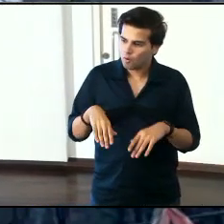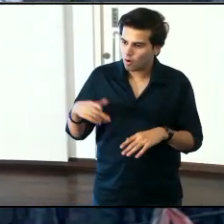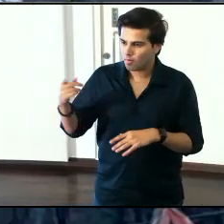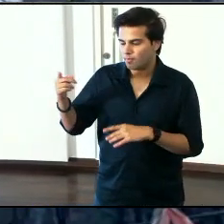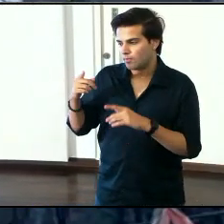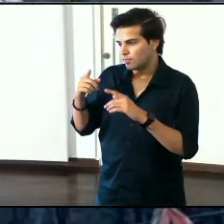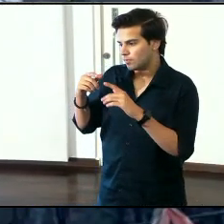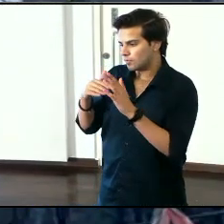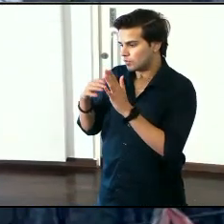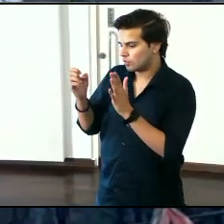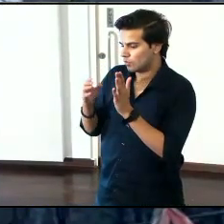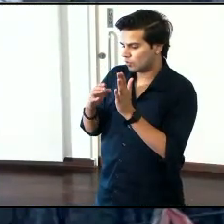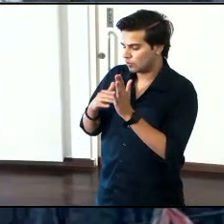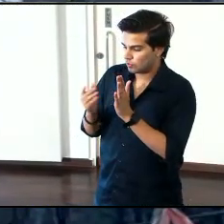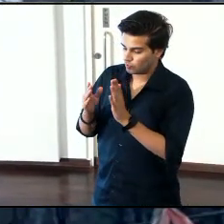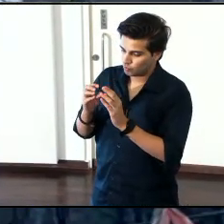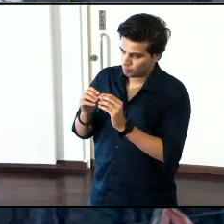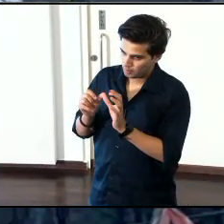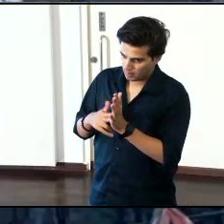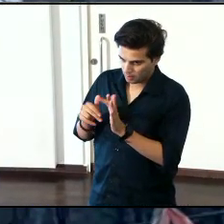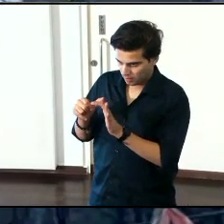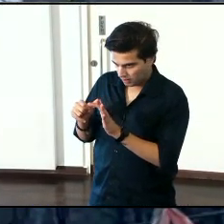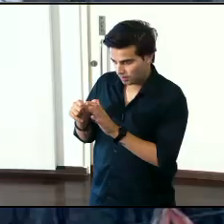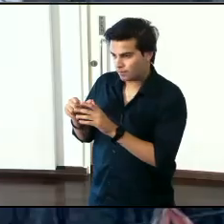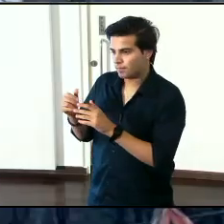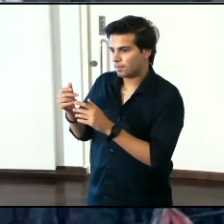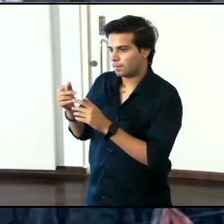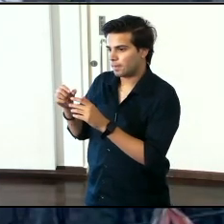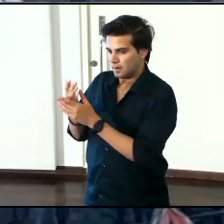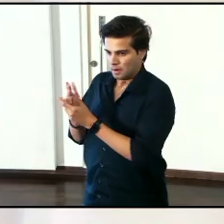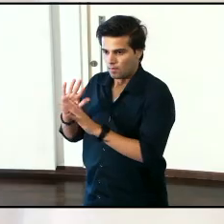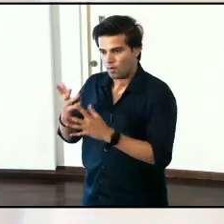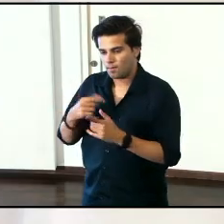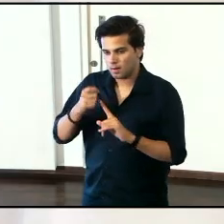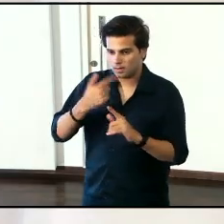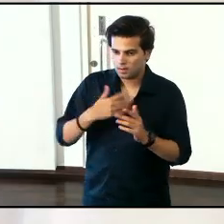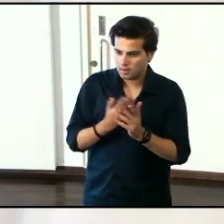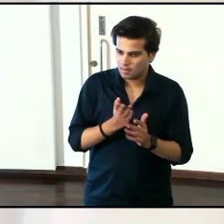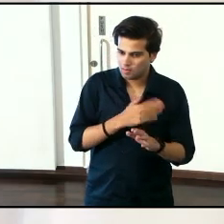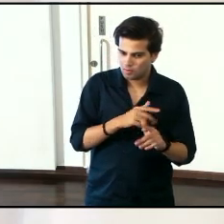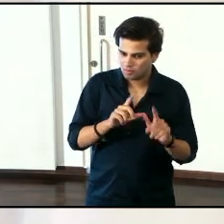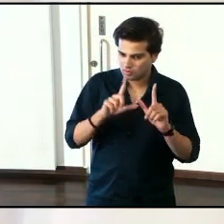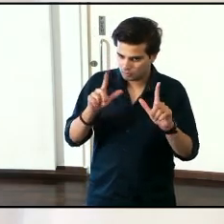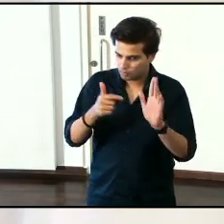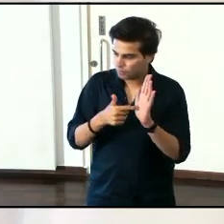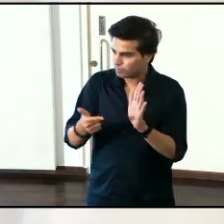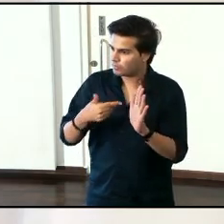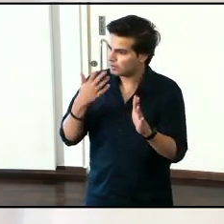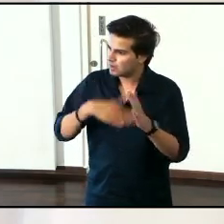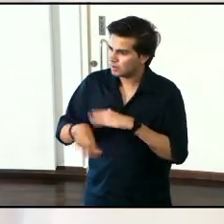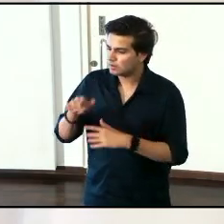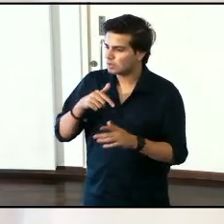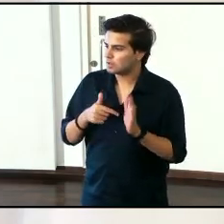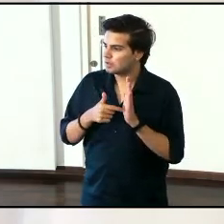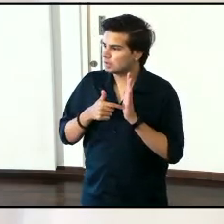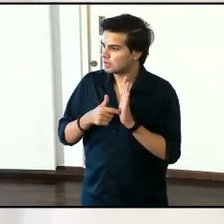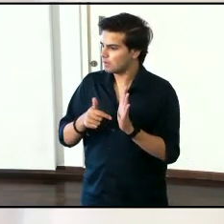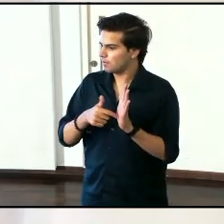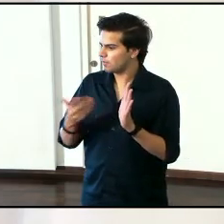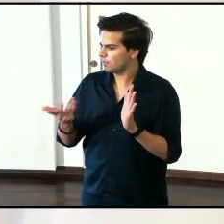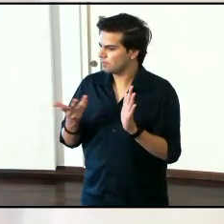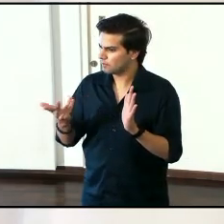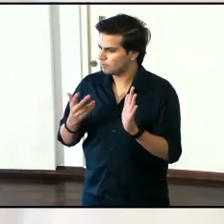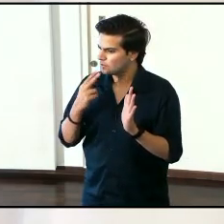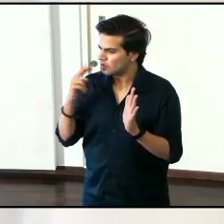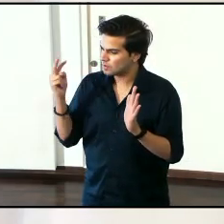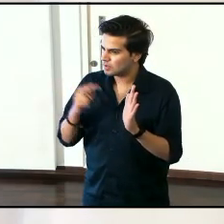Zuban archive or from personal archives like the one that I shared with you, what we have is a sense